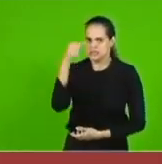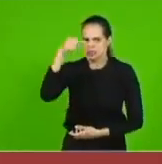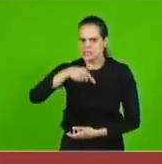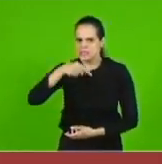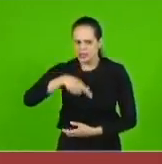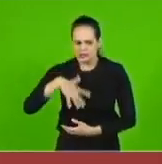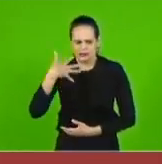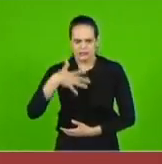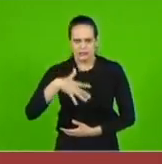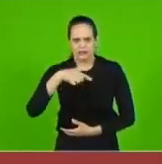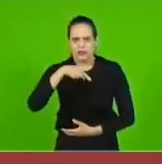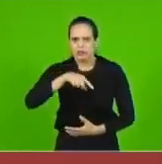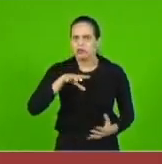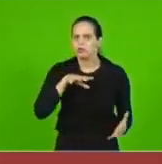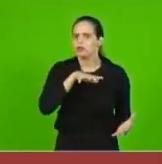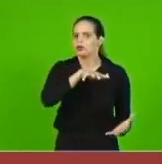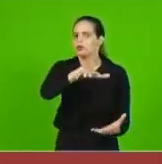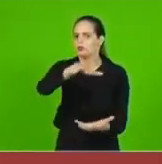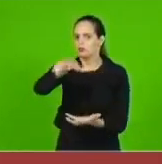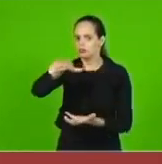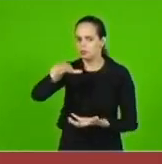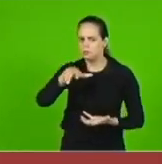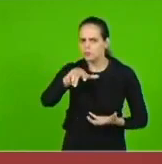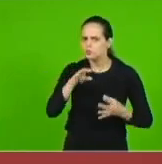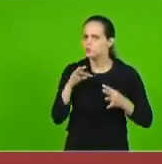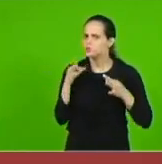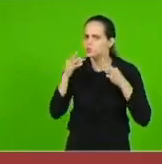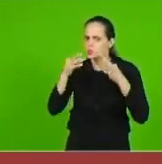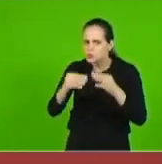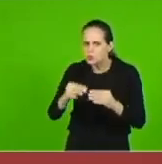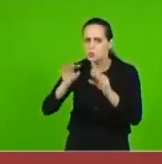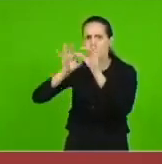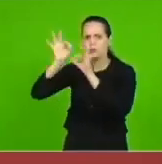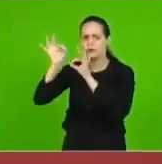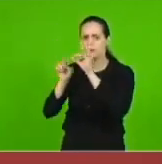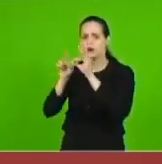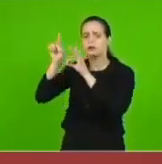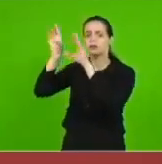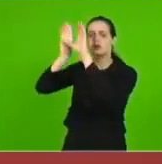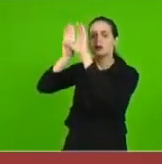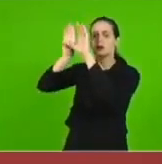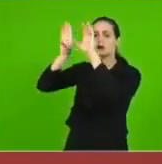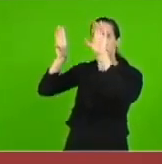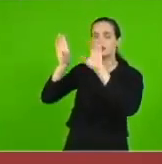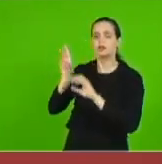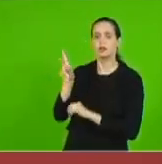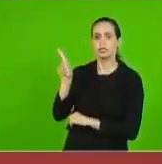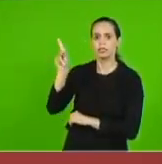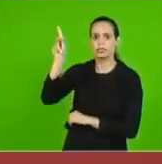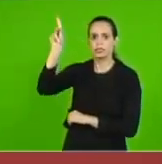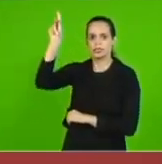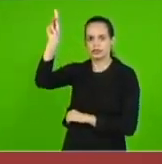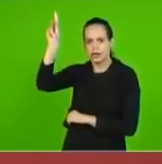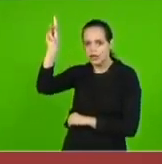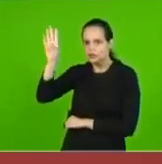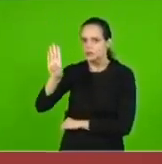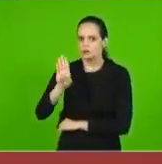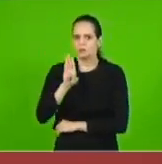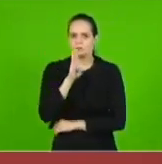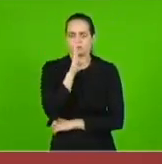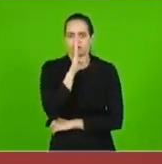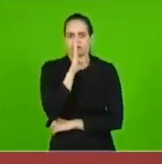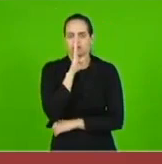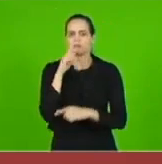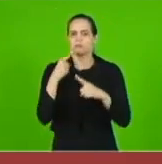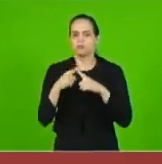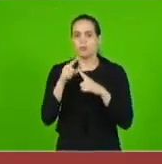is going to happen. So everything is being prepared. Eternity is being prepared for, and the eternity stops. It